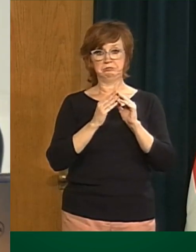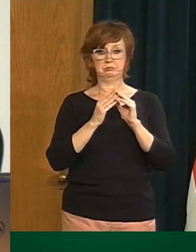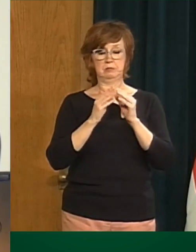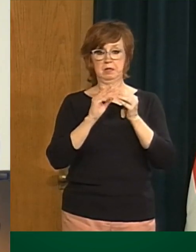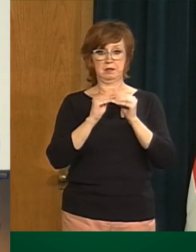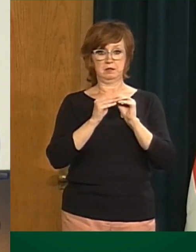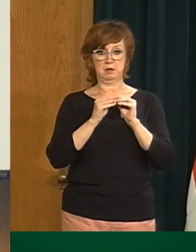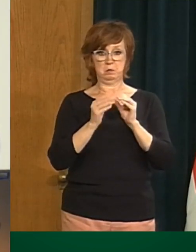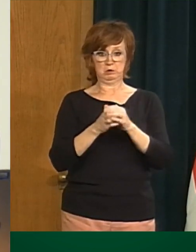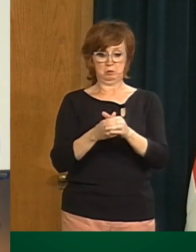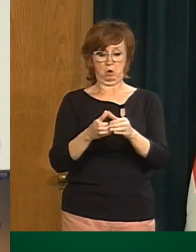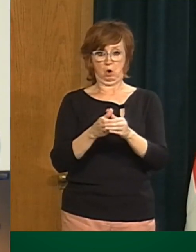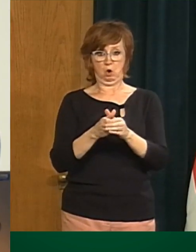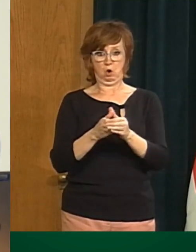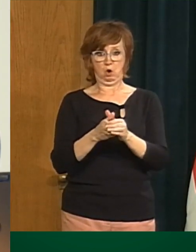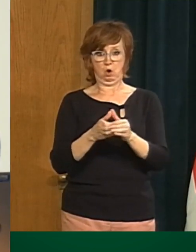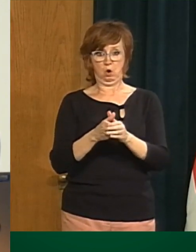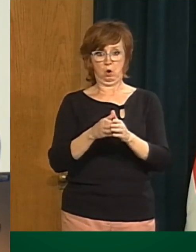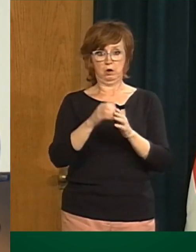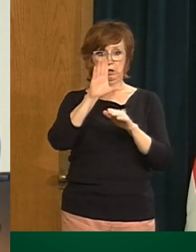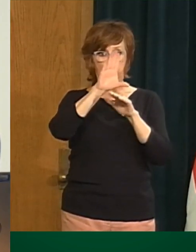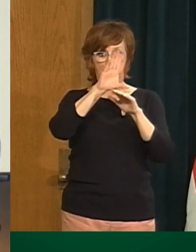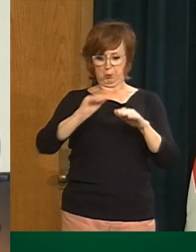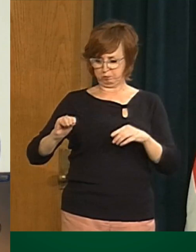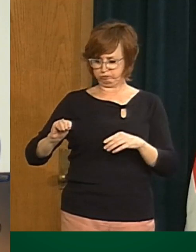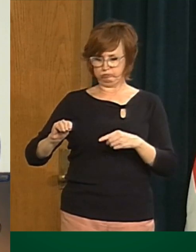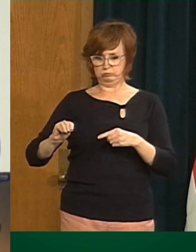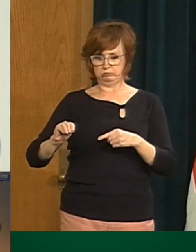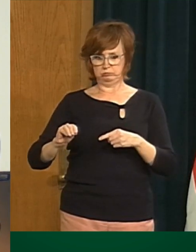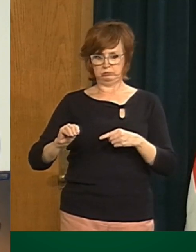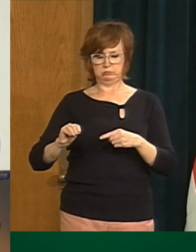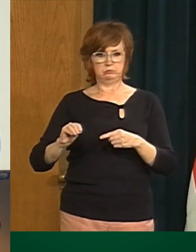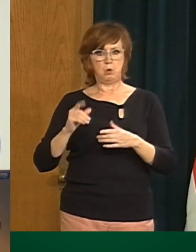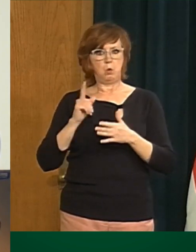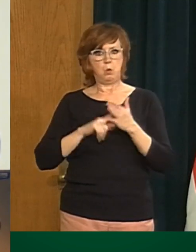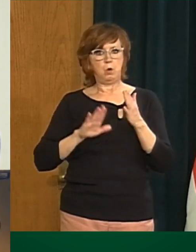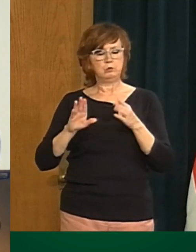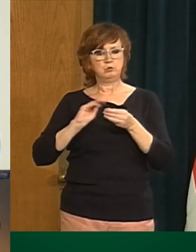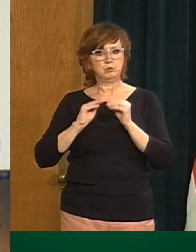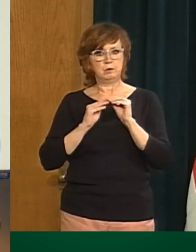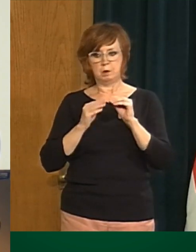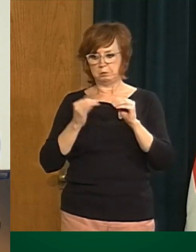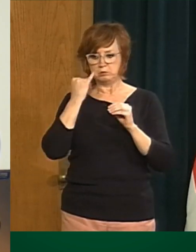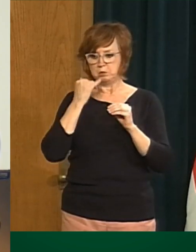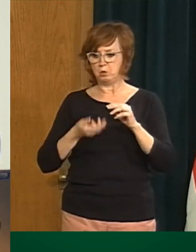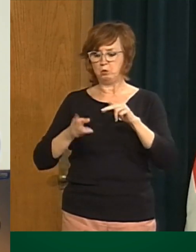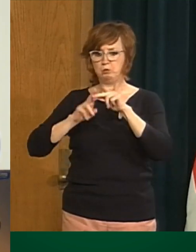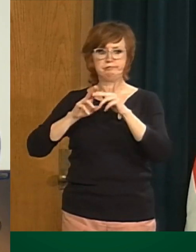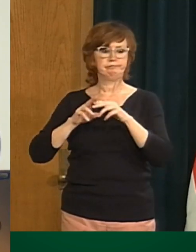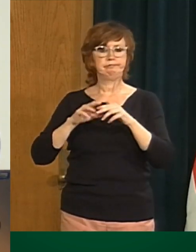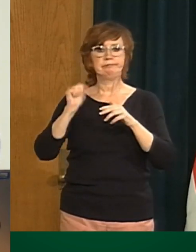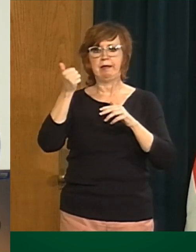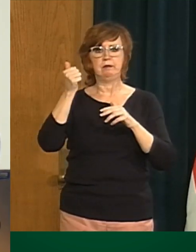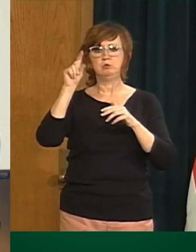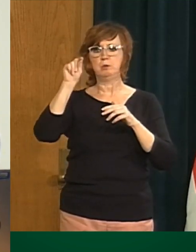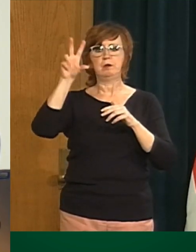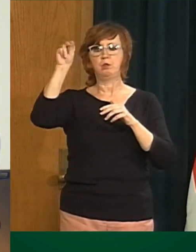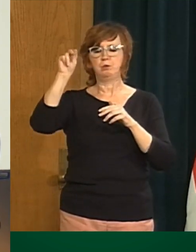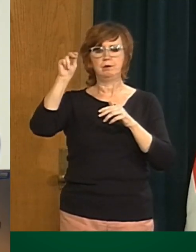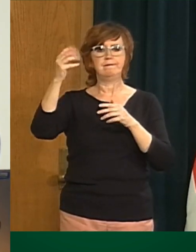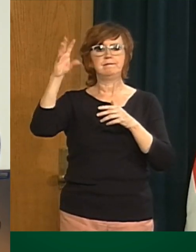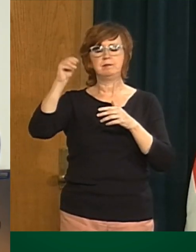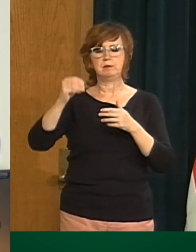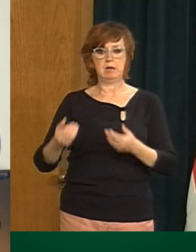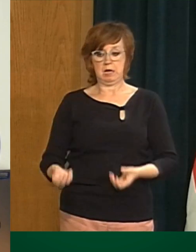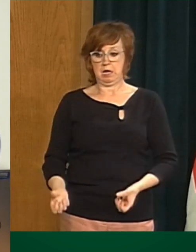So there's a couple of things that we are keeping an eye on. One is, of course, the modeling group is providing now weekly updates on the